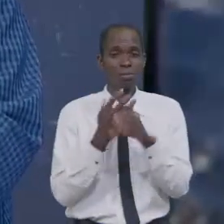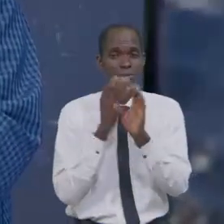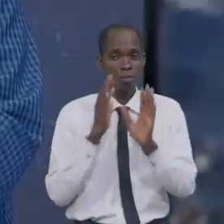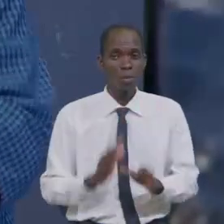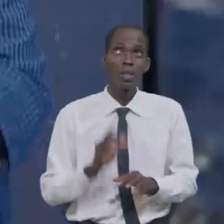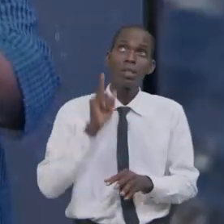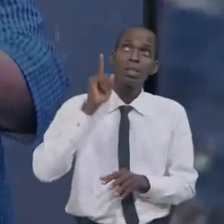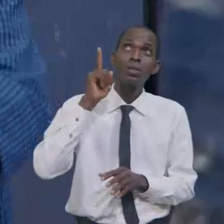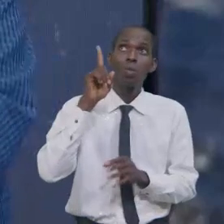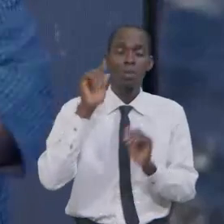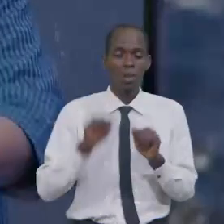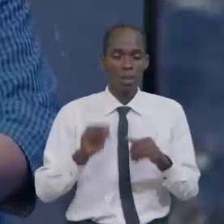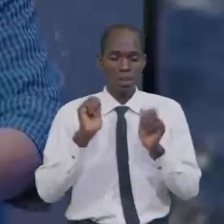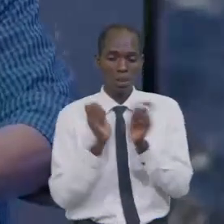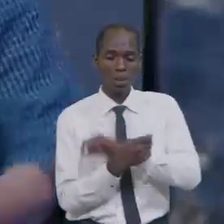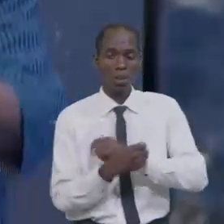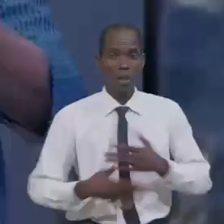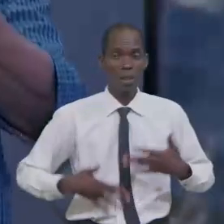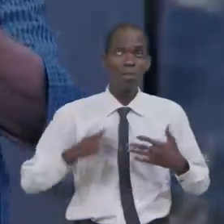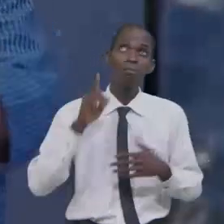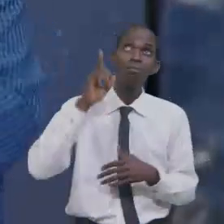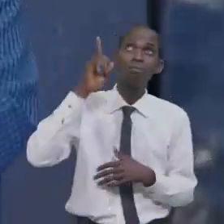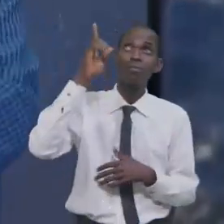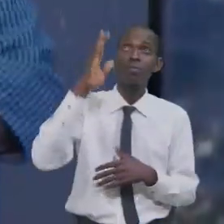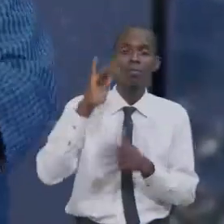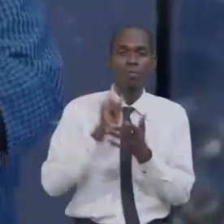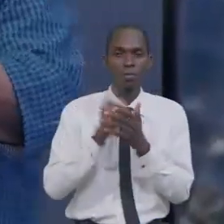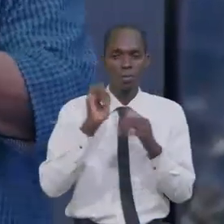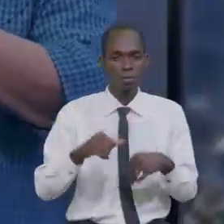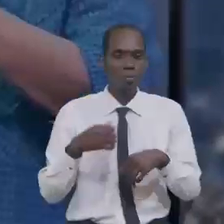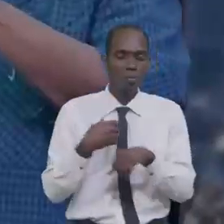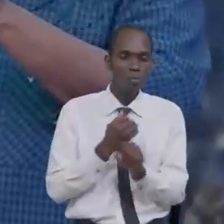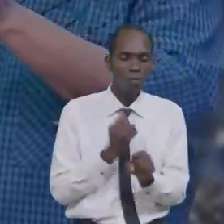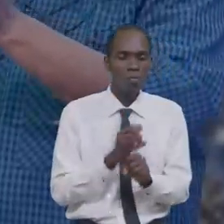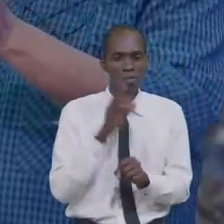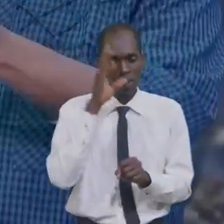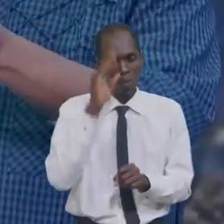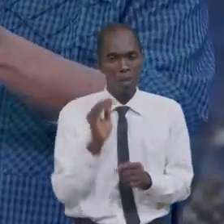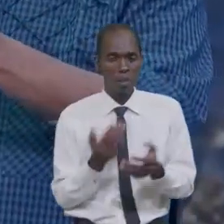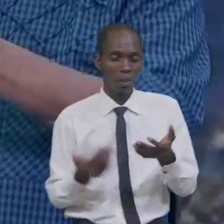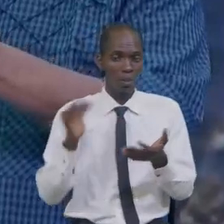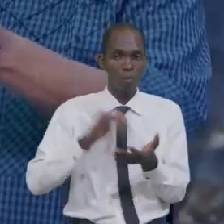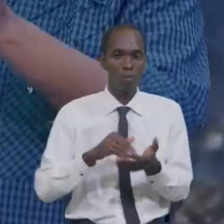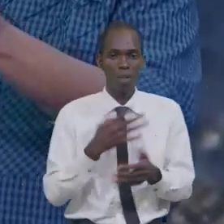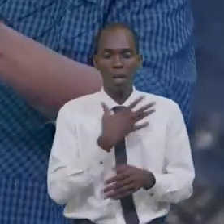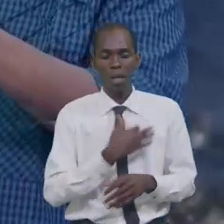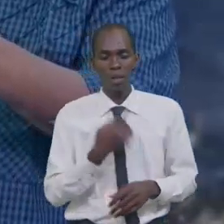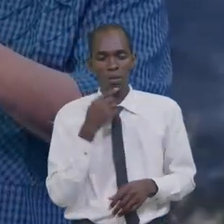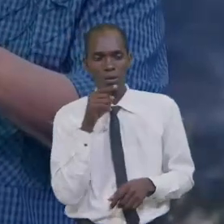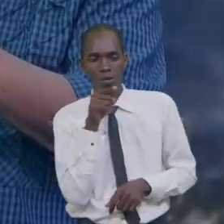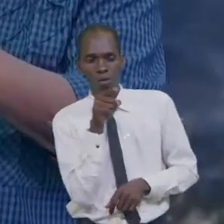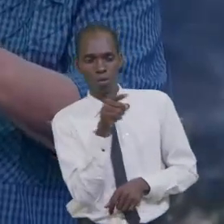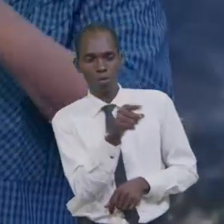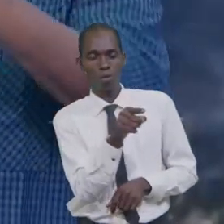reform life, this one that can make him all over again, he pointed at him, he said that